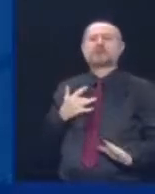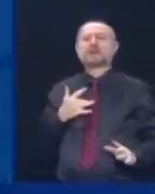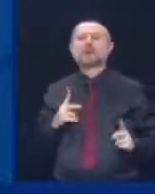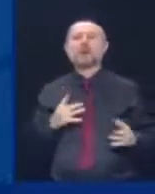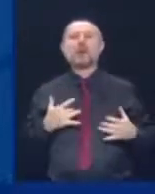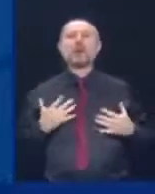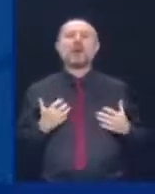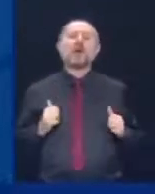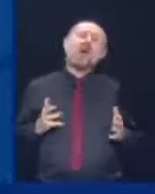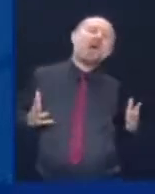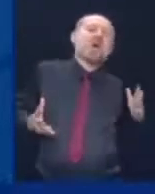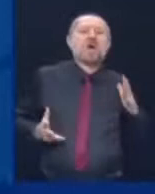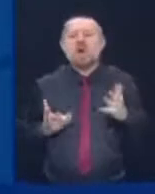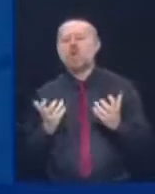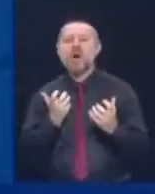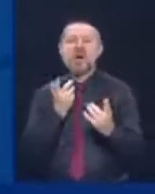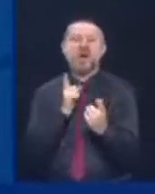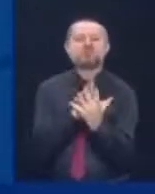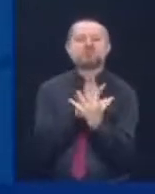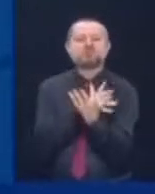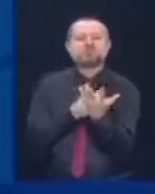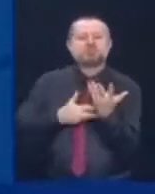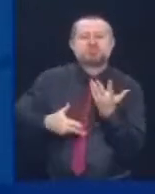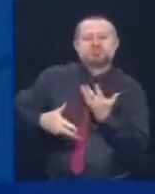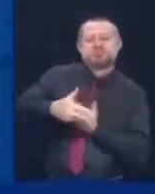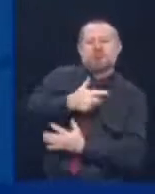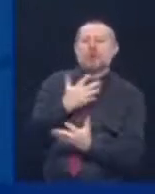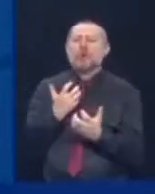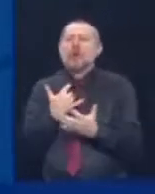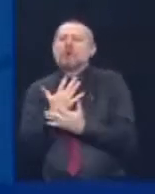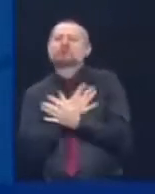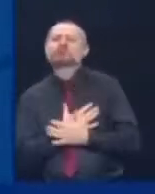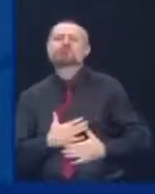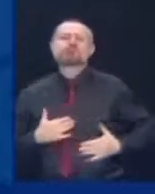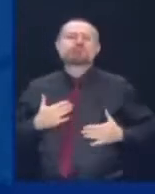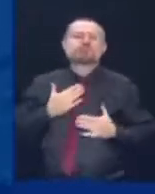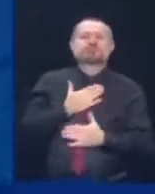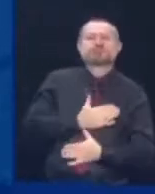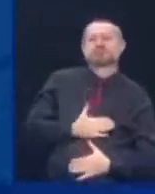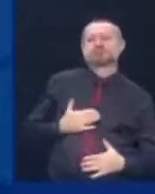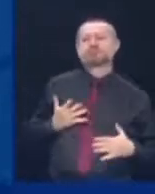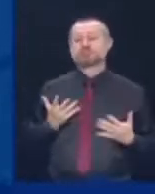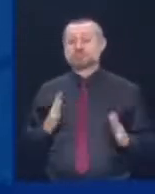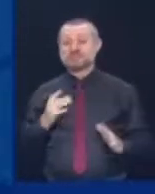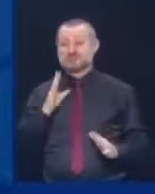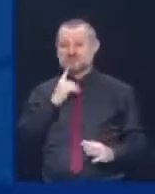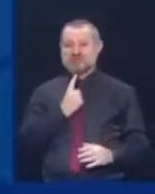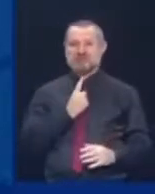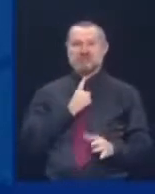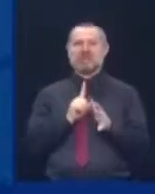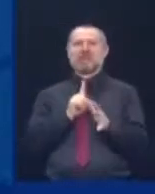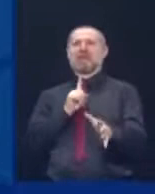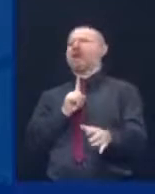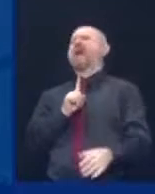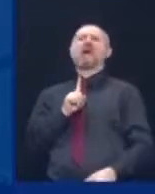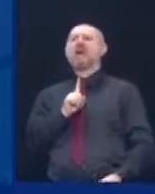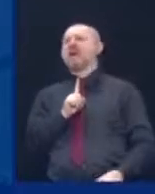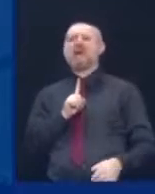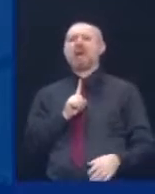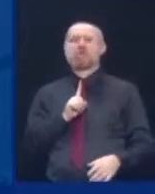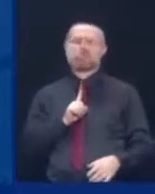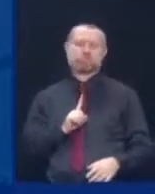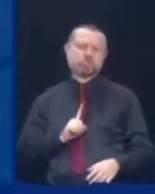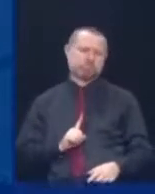We enjoy other beings. Isolation is depressing.